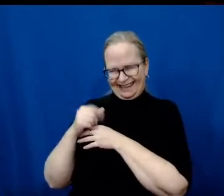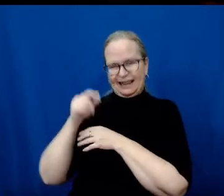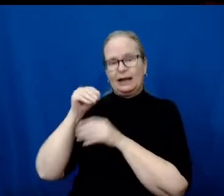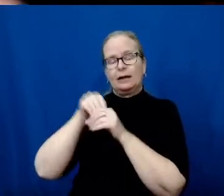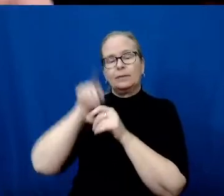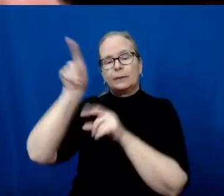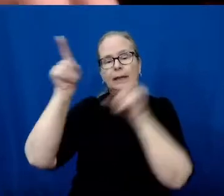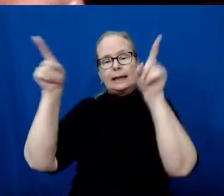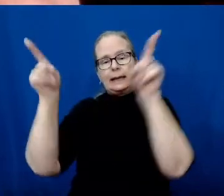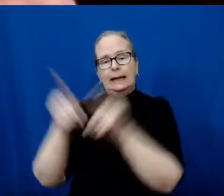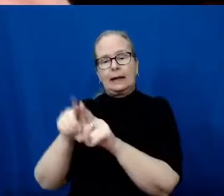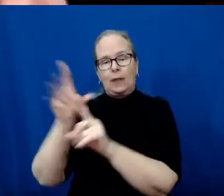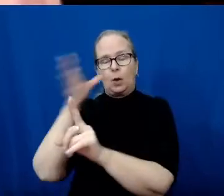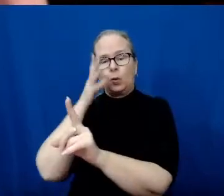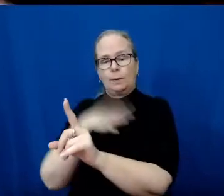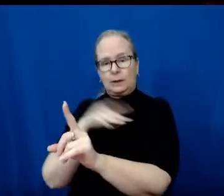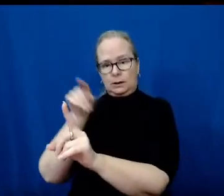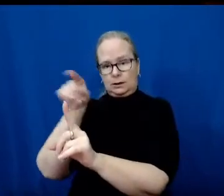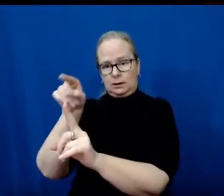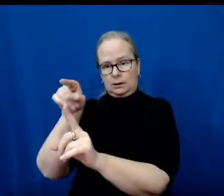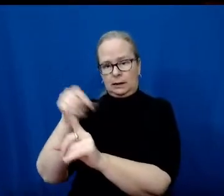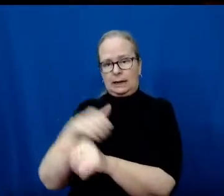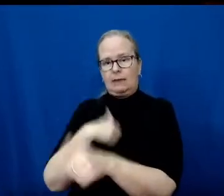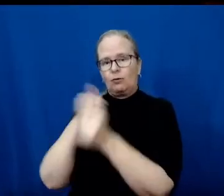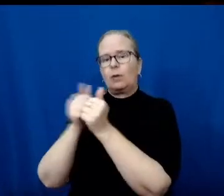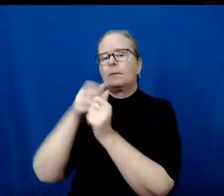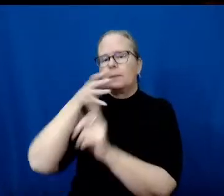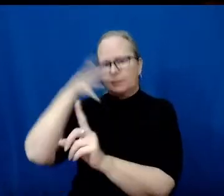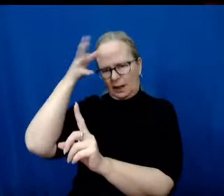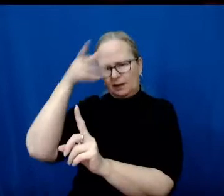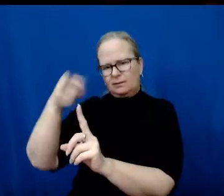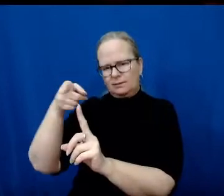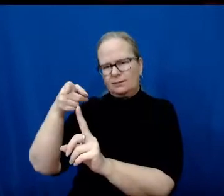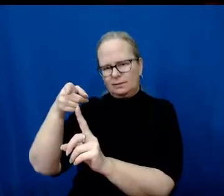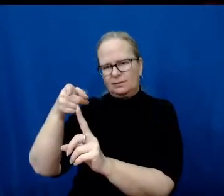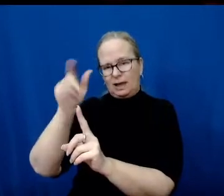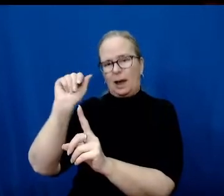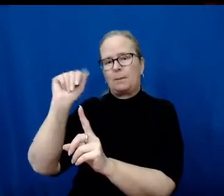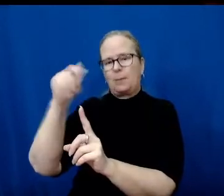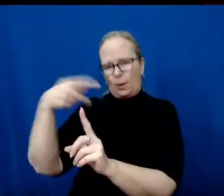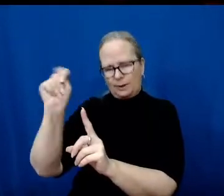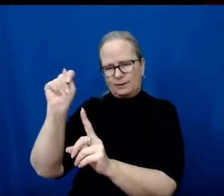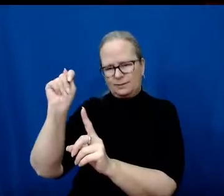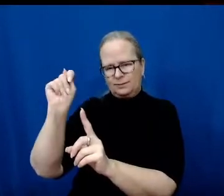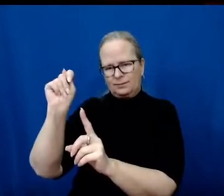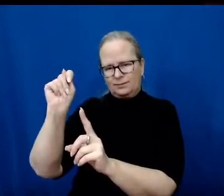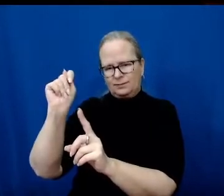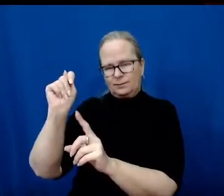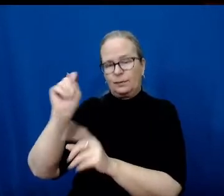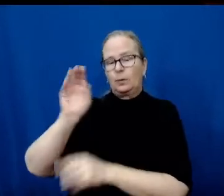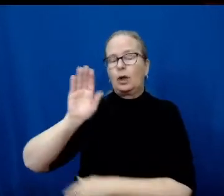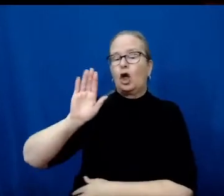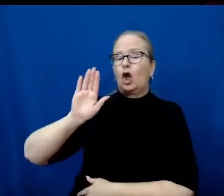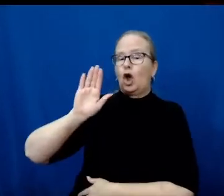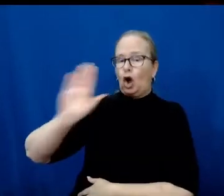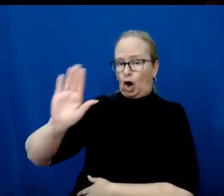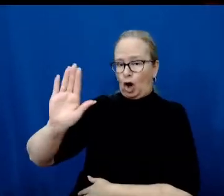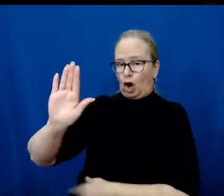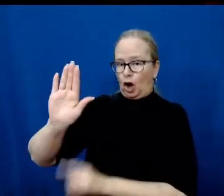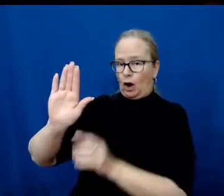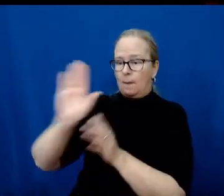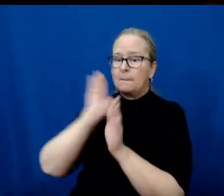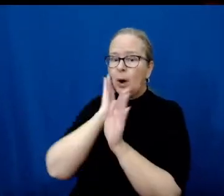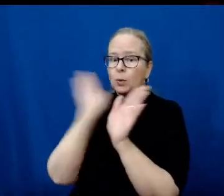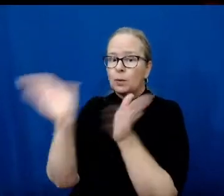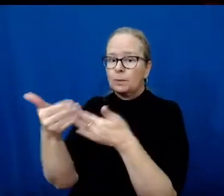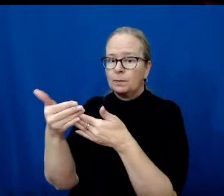an apartment and her bedroom, and there was a shared bathroom. And so, you know, a lot